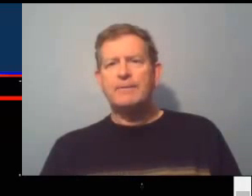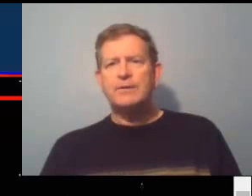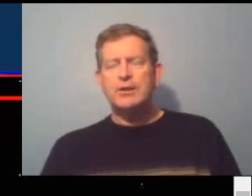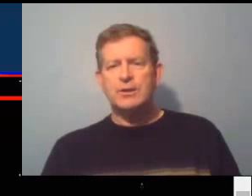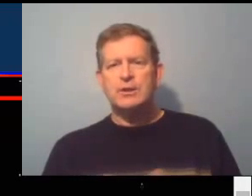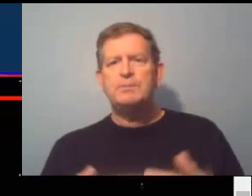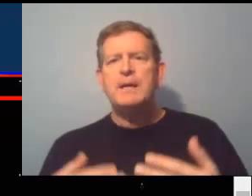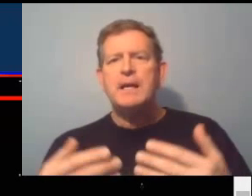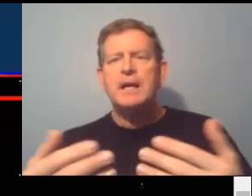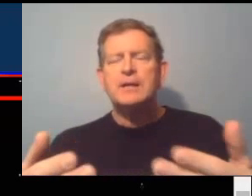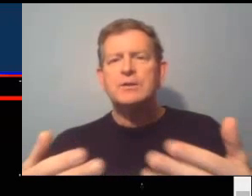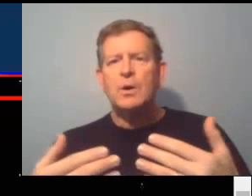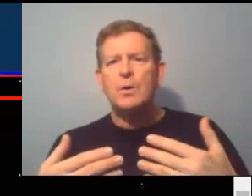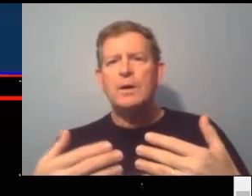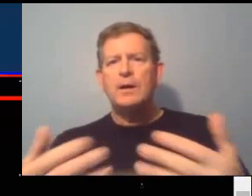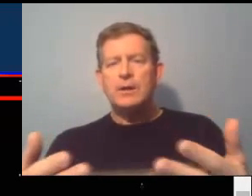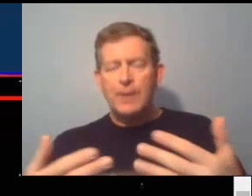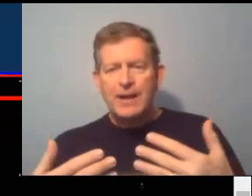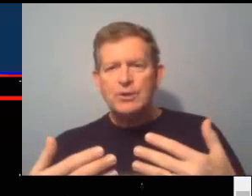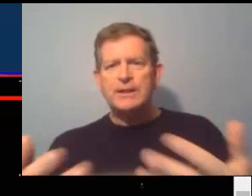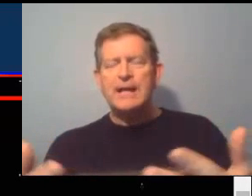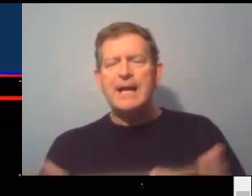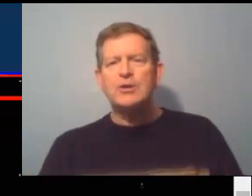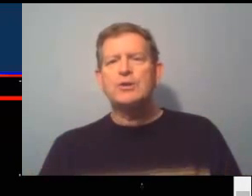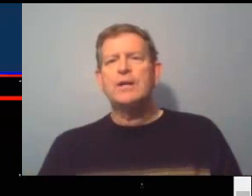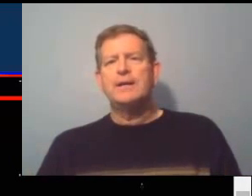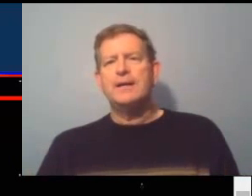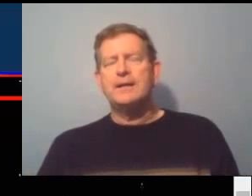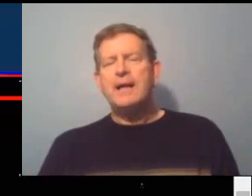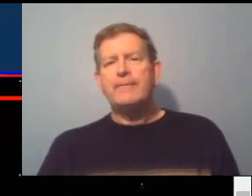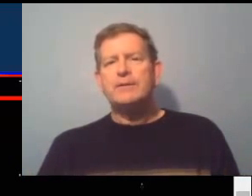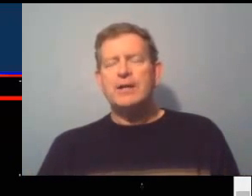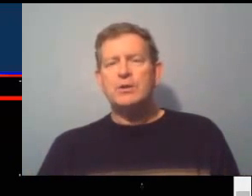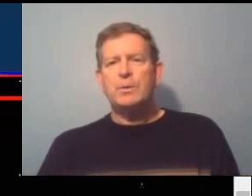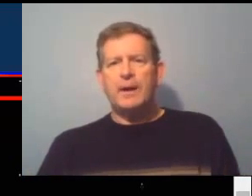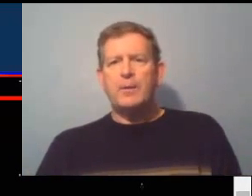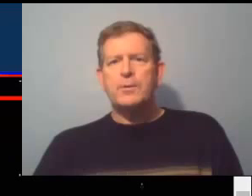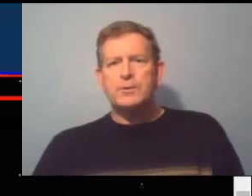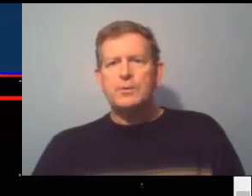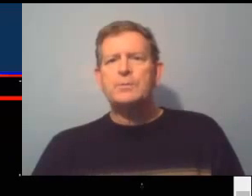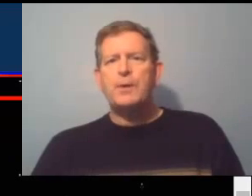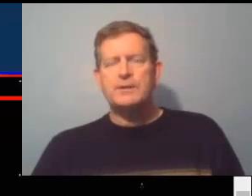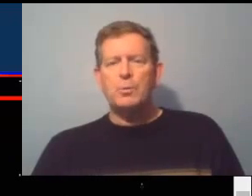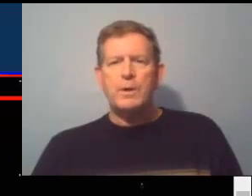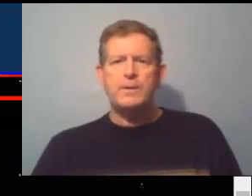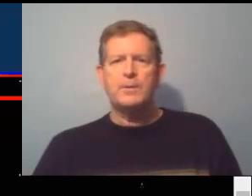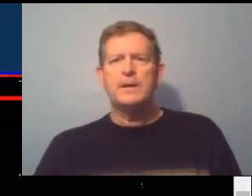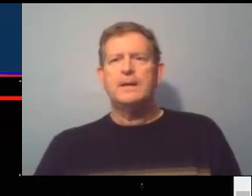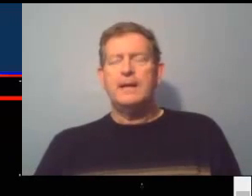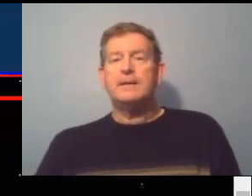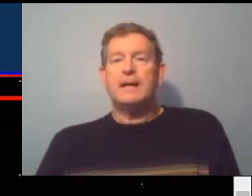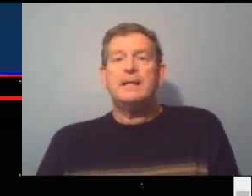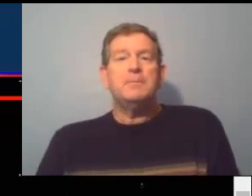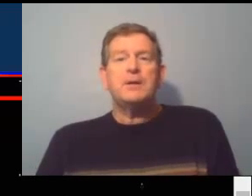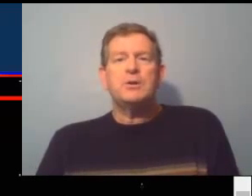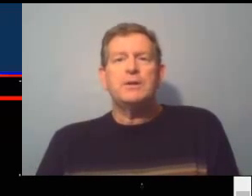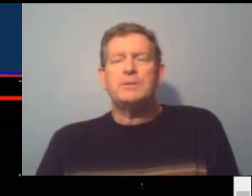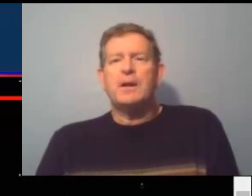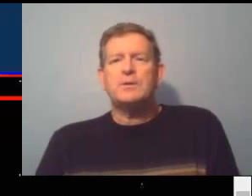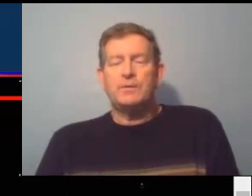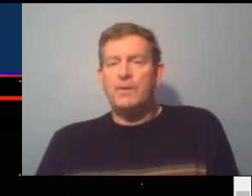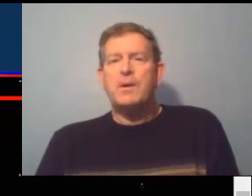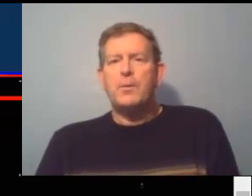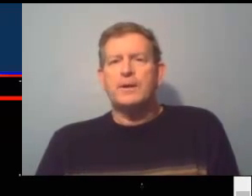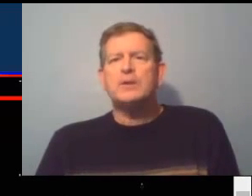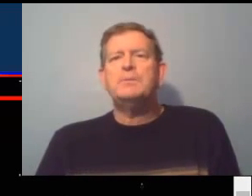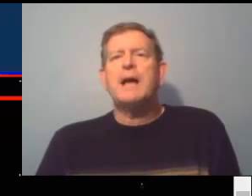simulating conversation, speaking as though you're actually engaged in conversation with another person who's present with you. And I didn't mention this,